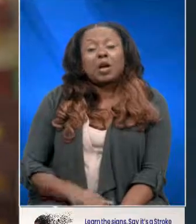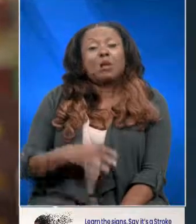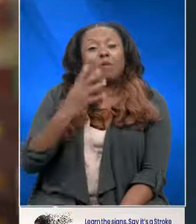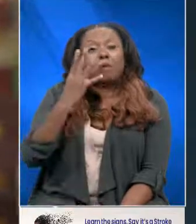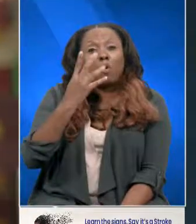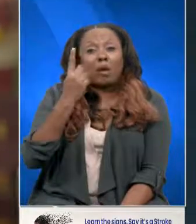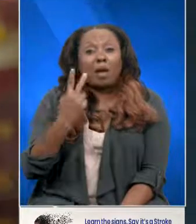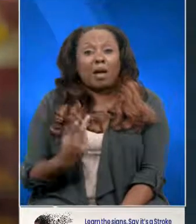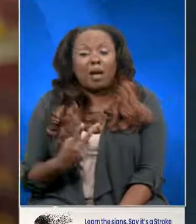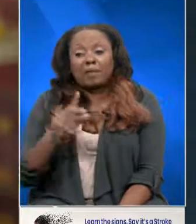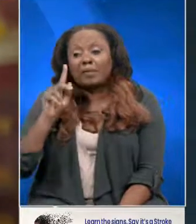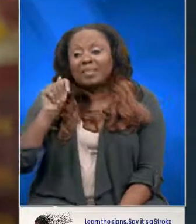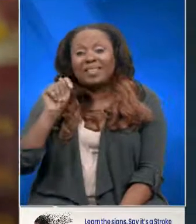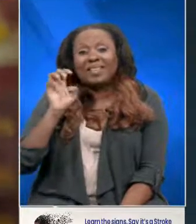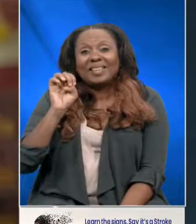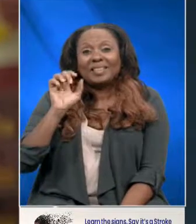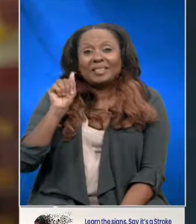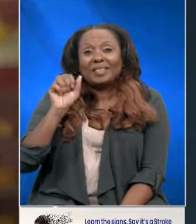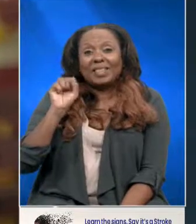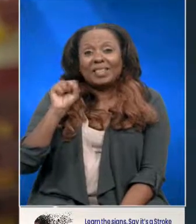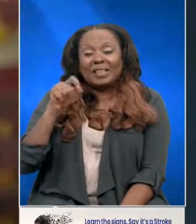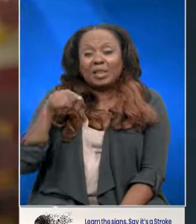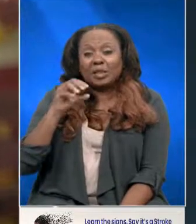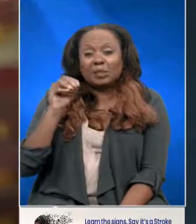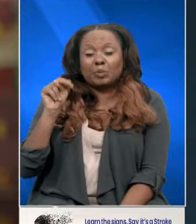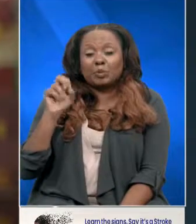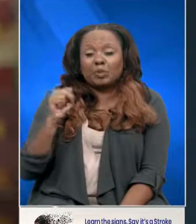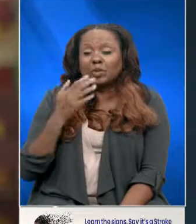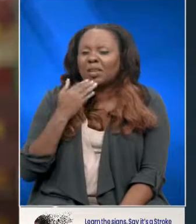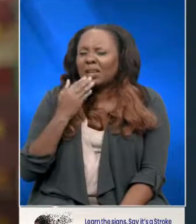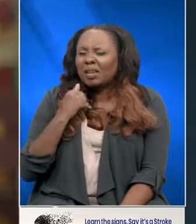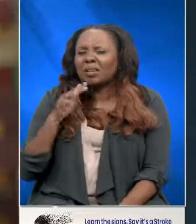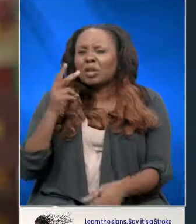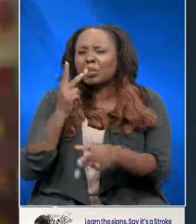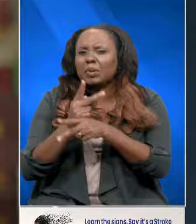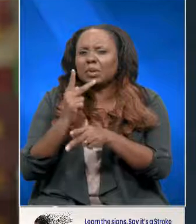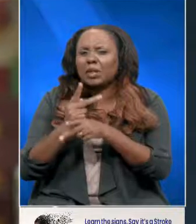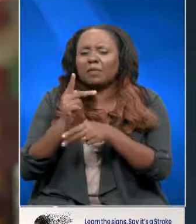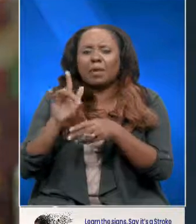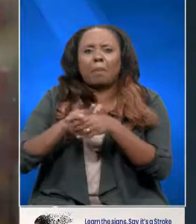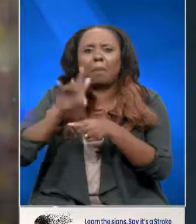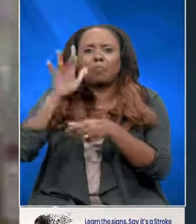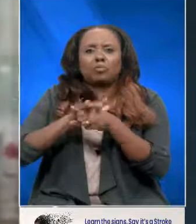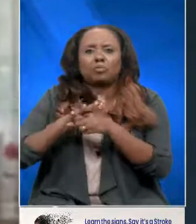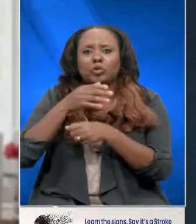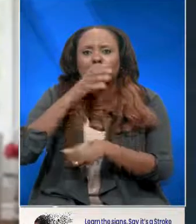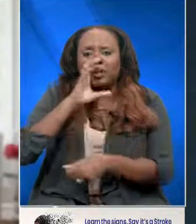sugar per cup. So we need to be mindful still of the soft drinks that we choose.